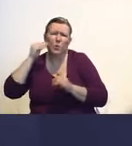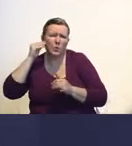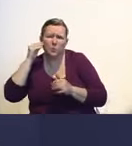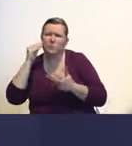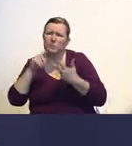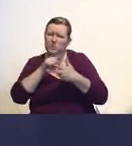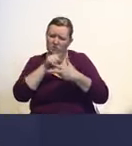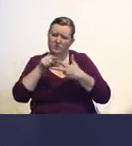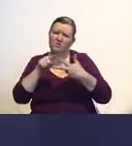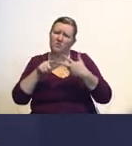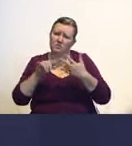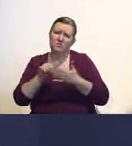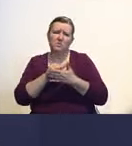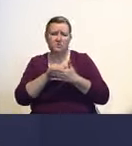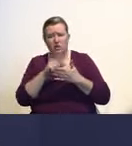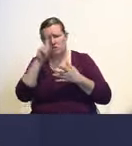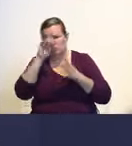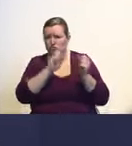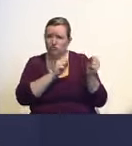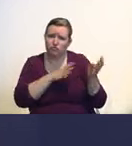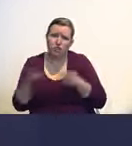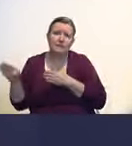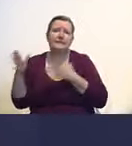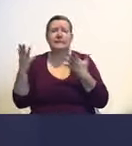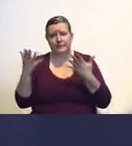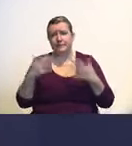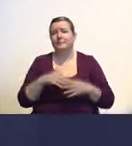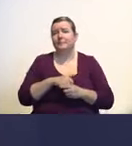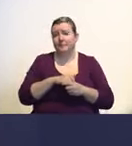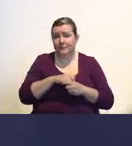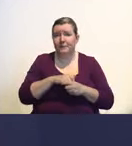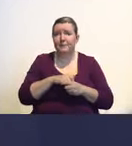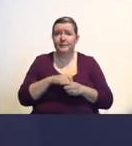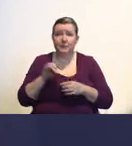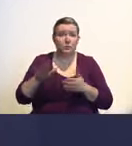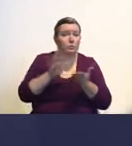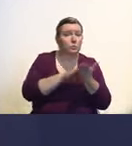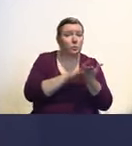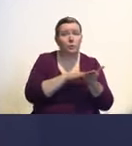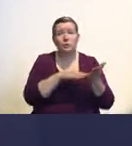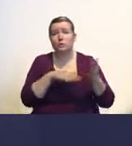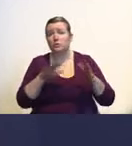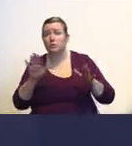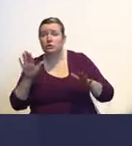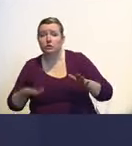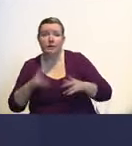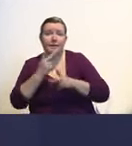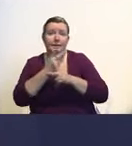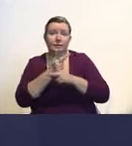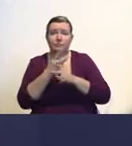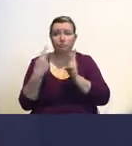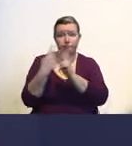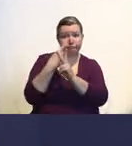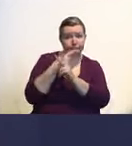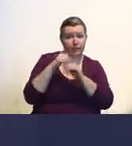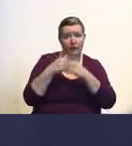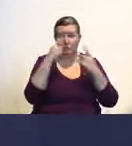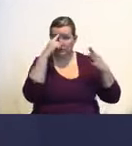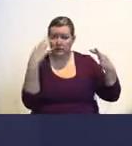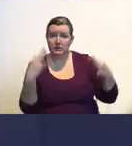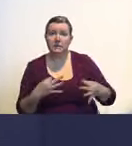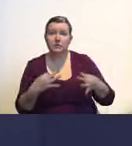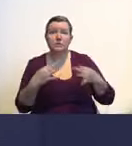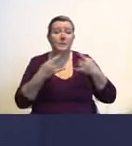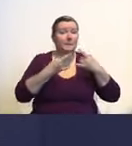important in disease prevention. As schools and child care centers make decisions, including masking